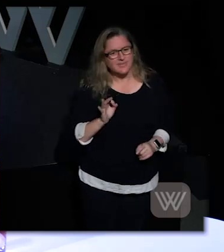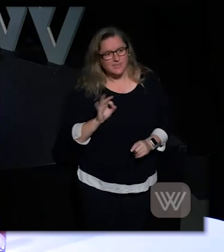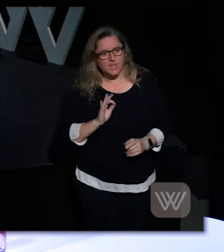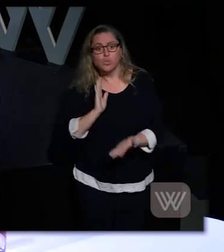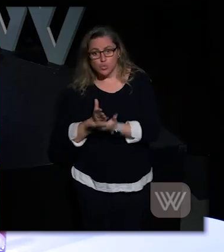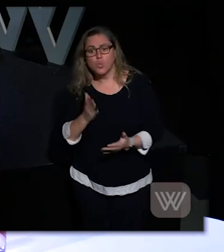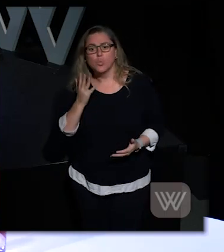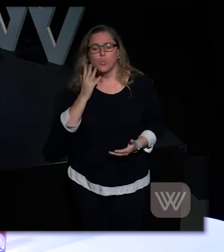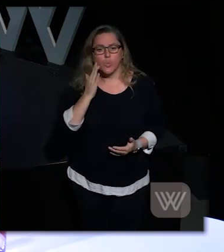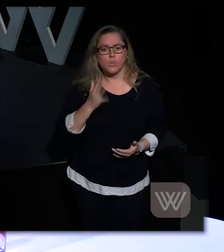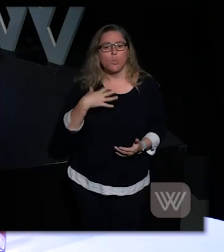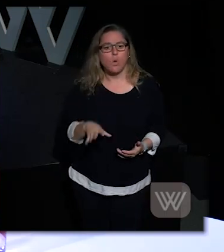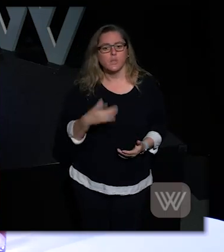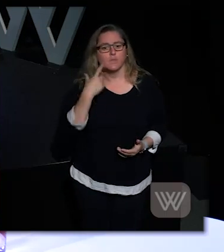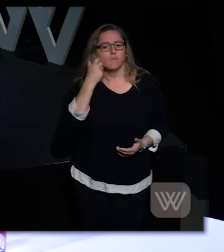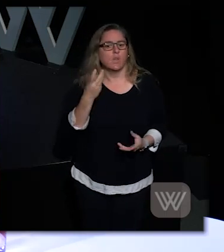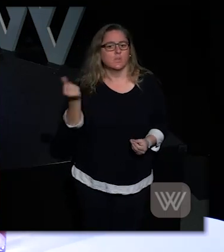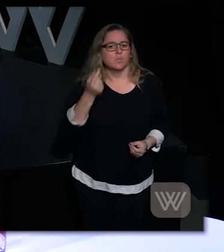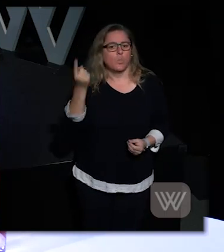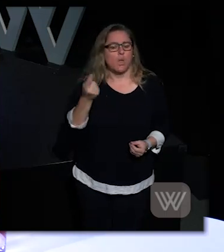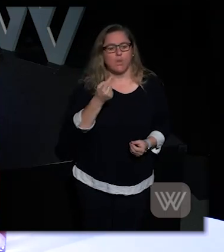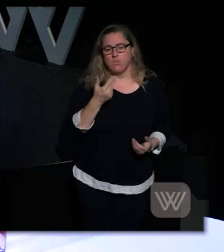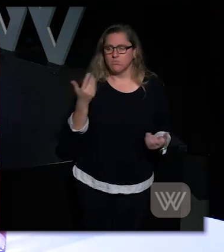when you're trying to find someone who's perhaps